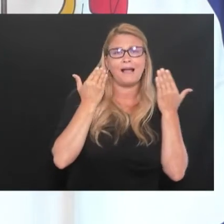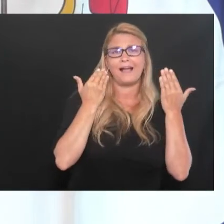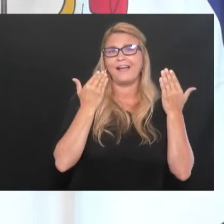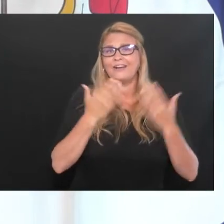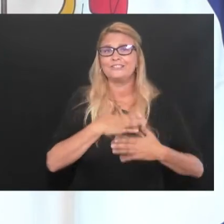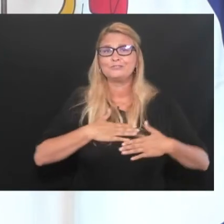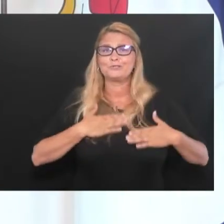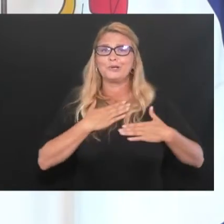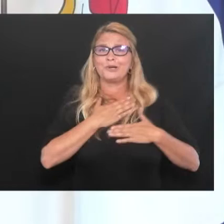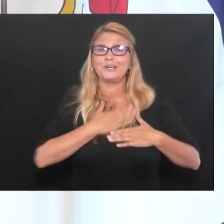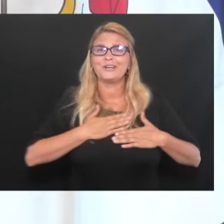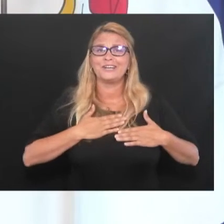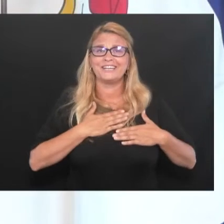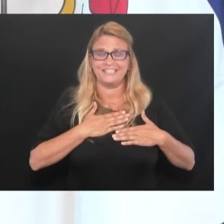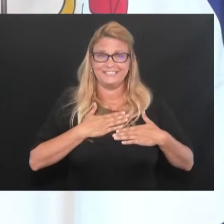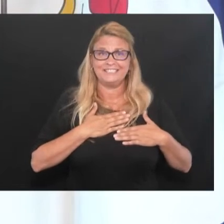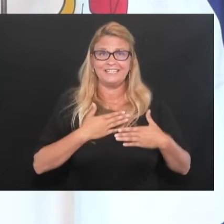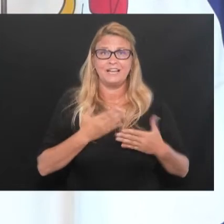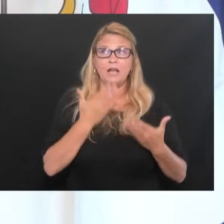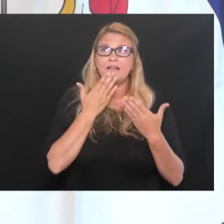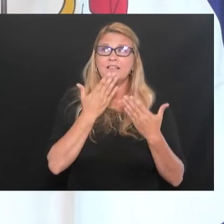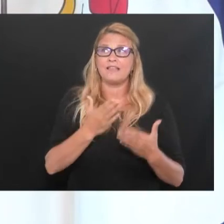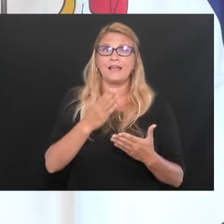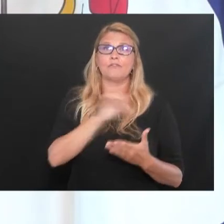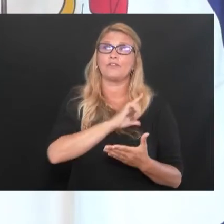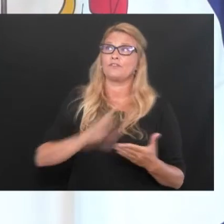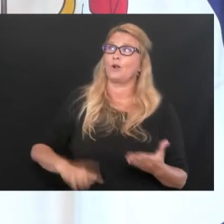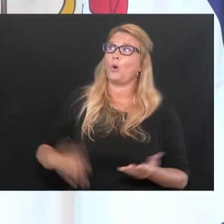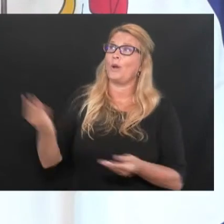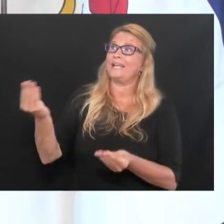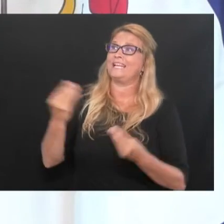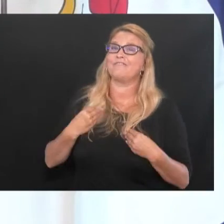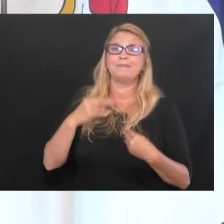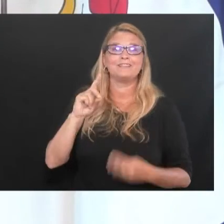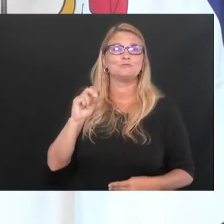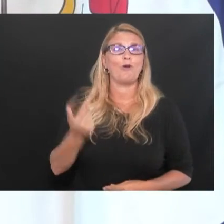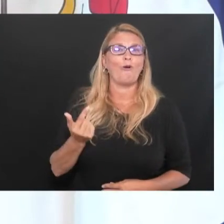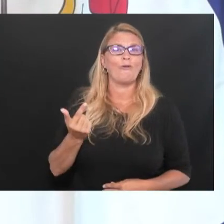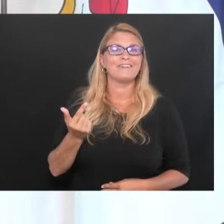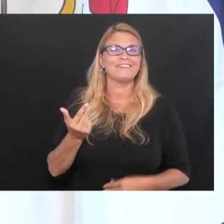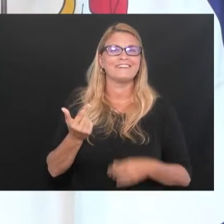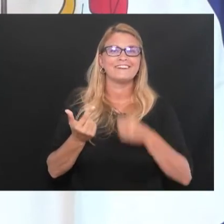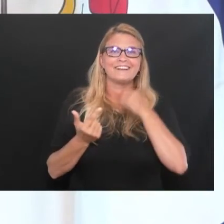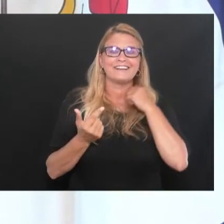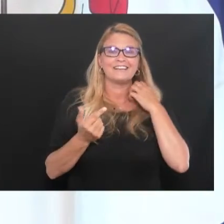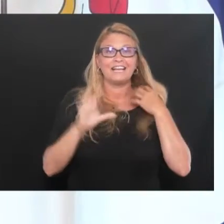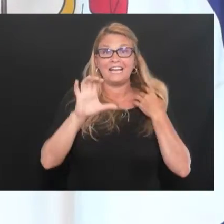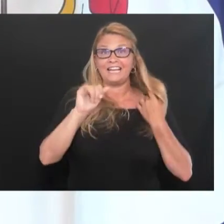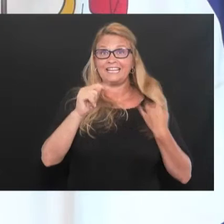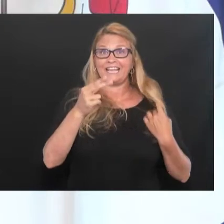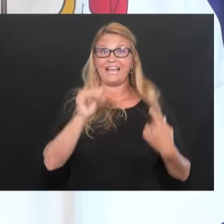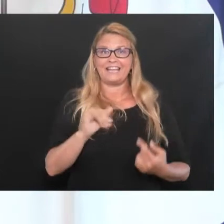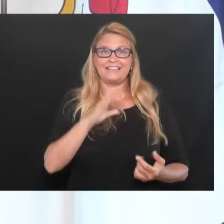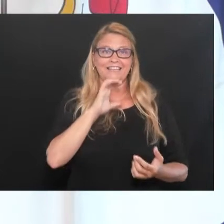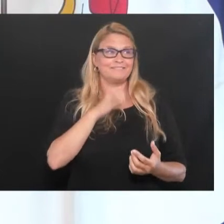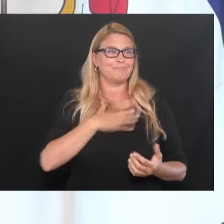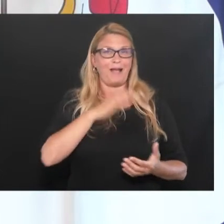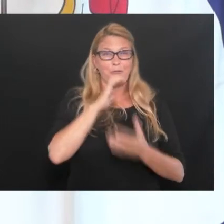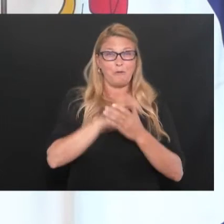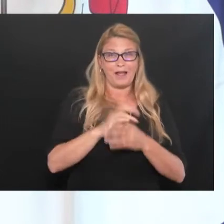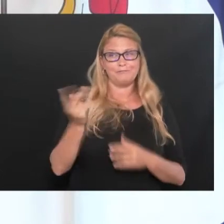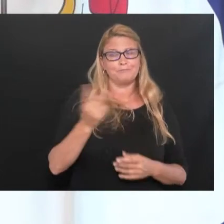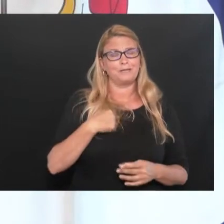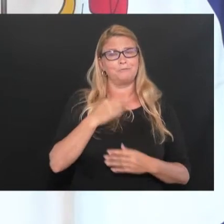just thankful that the good Lord gave her to me, and we're Kathy and I enjoy her beyond